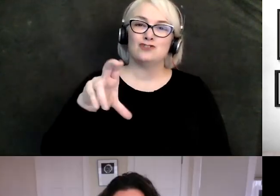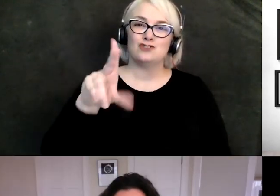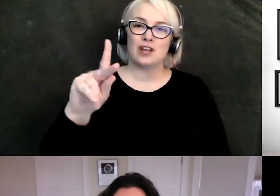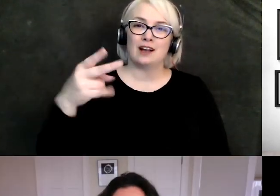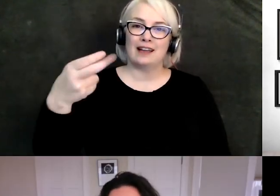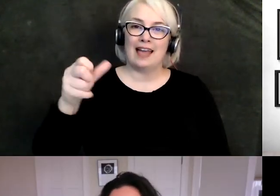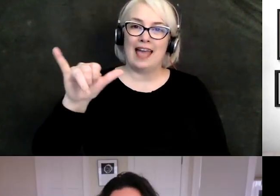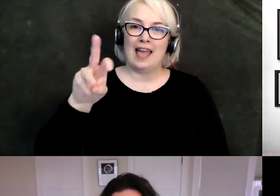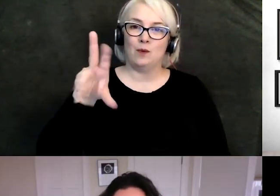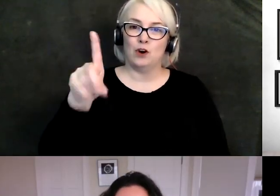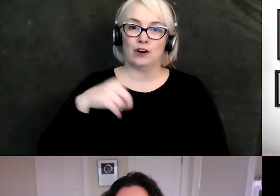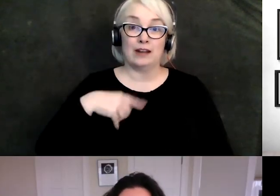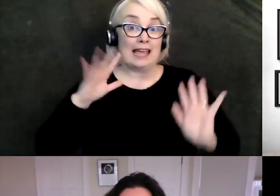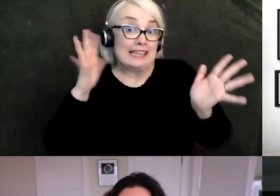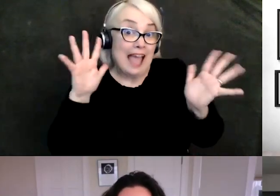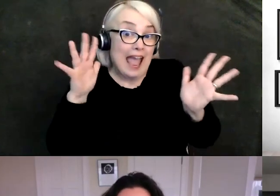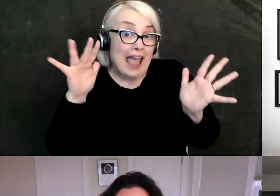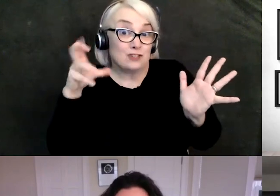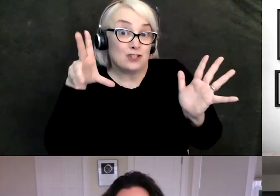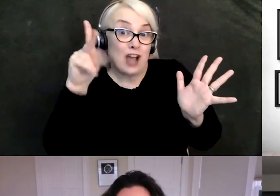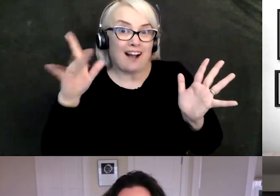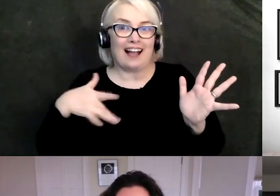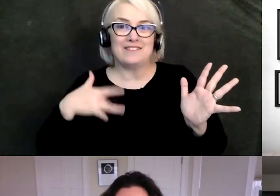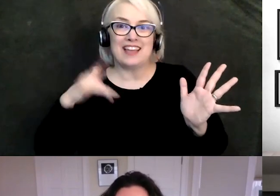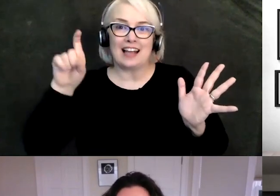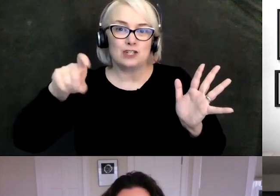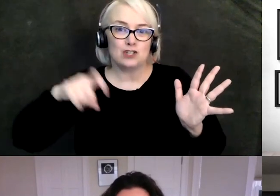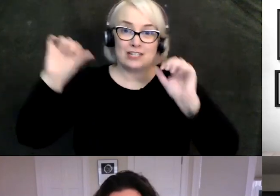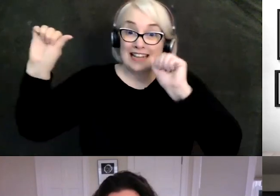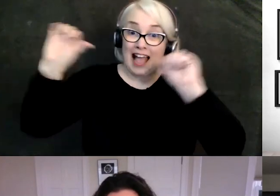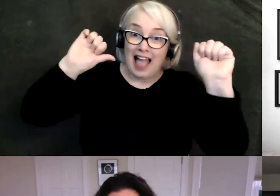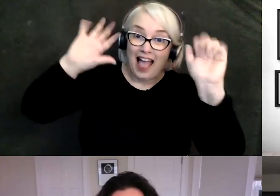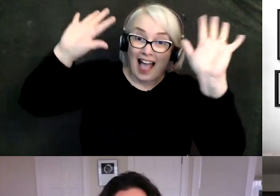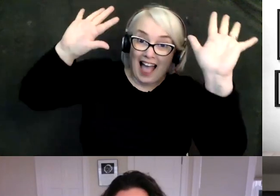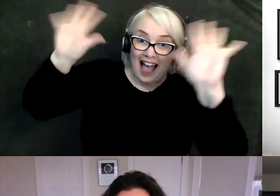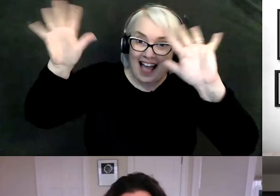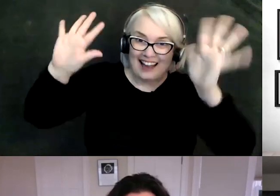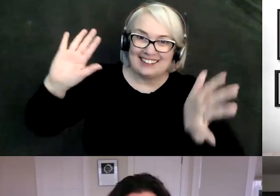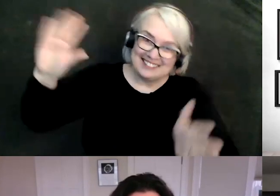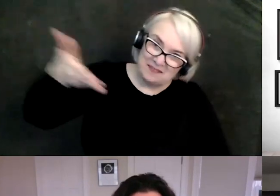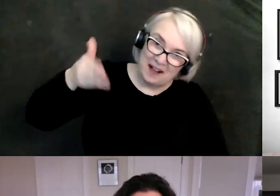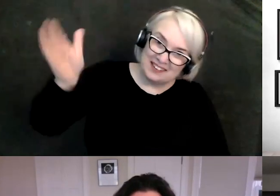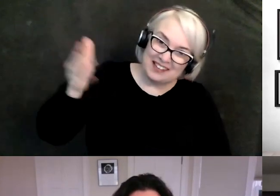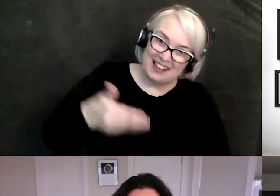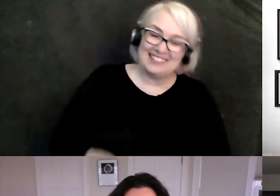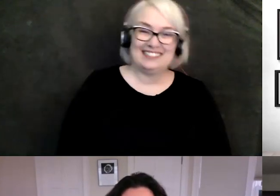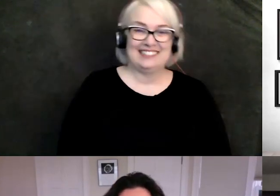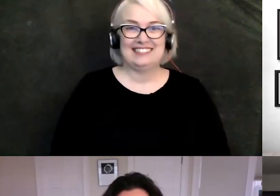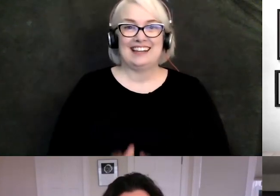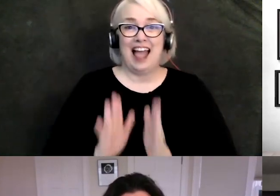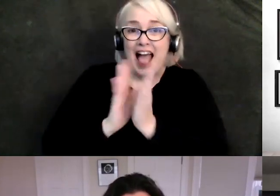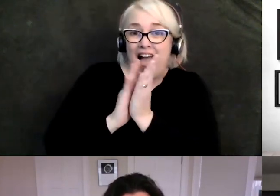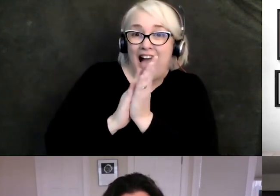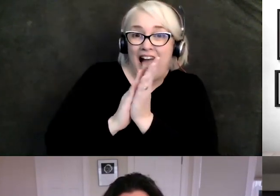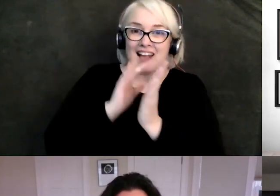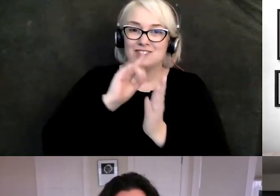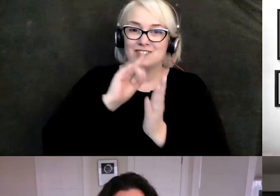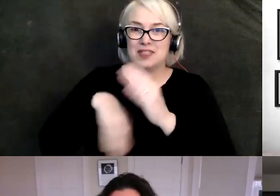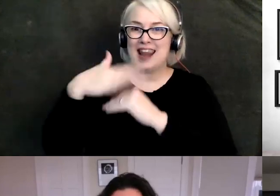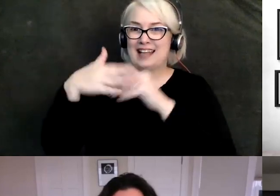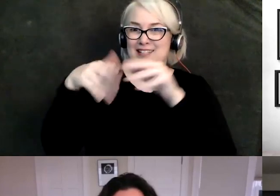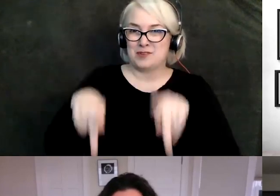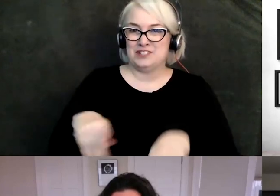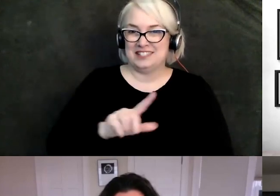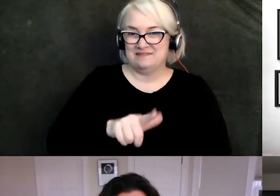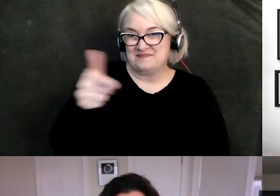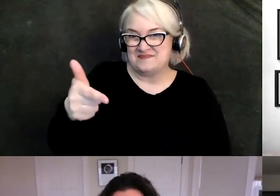Yay, Chuck. I feel like I should be cheering, you know, like everyone coming to a thing. Give a round of applause to the next person. Yes.